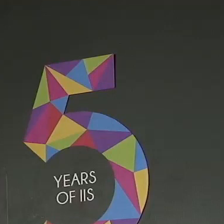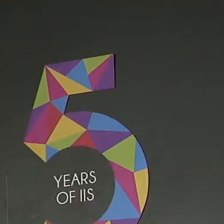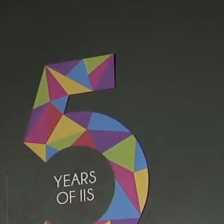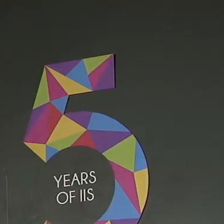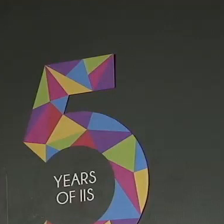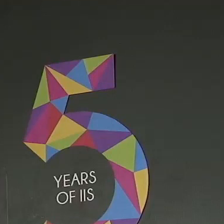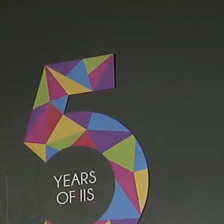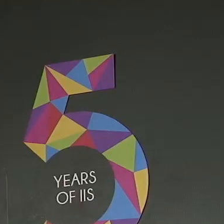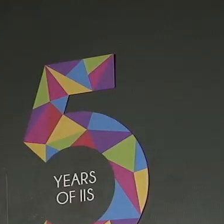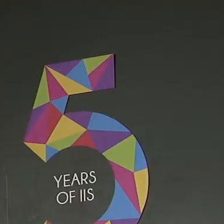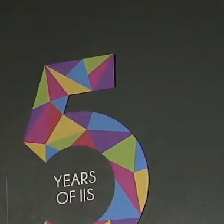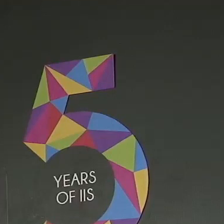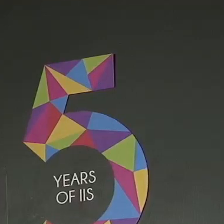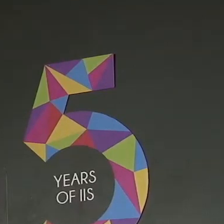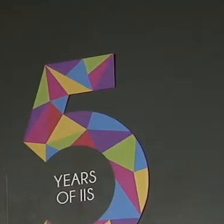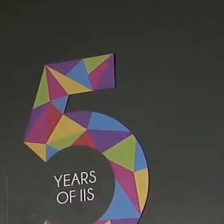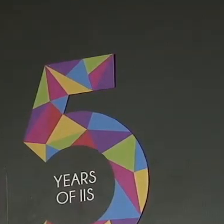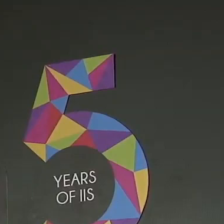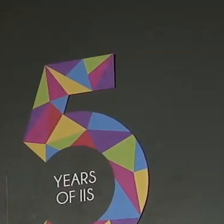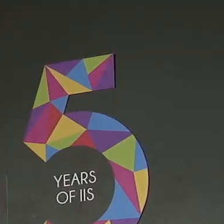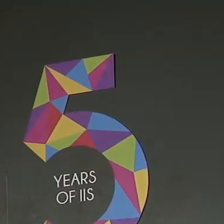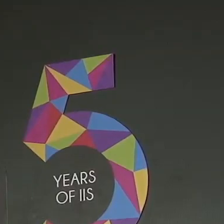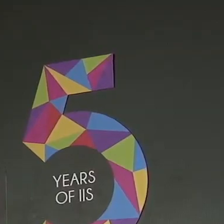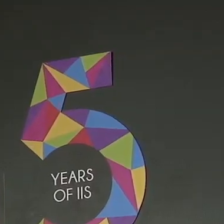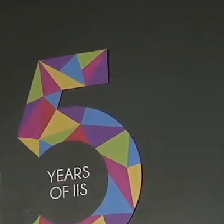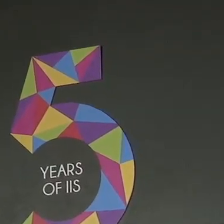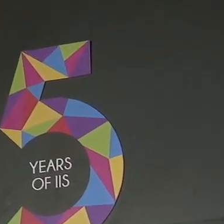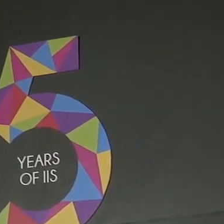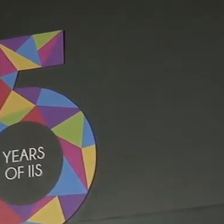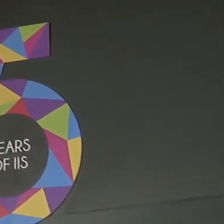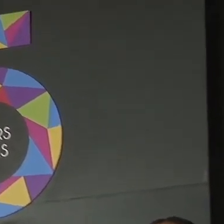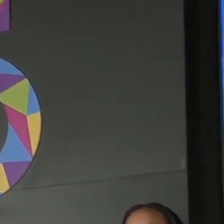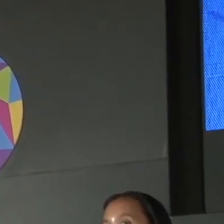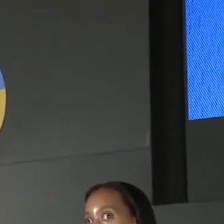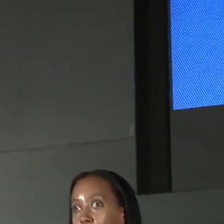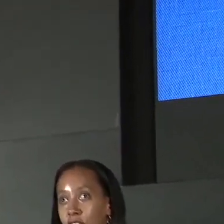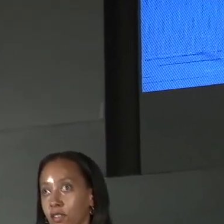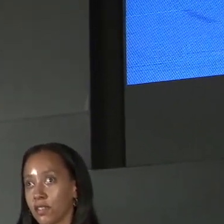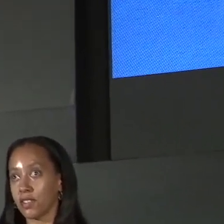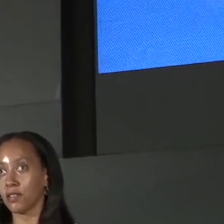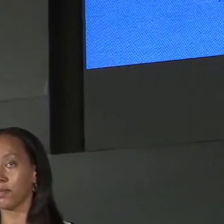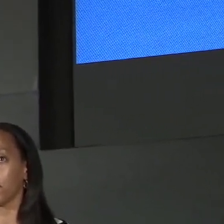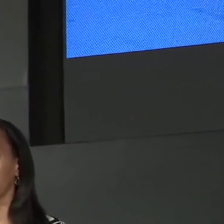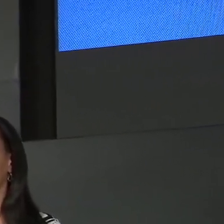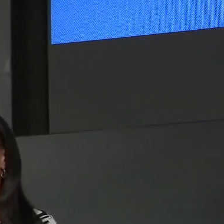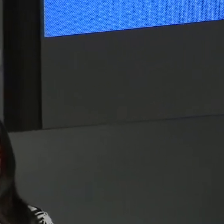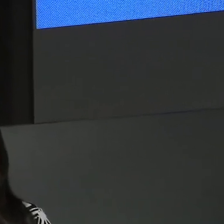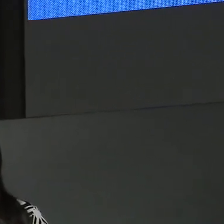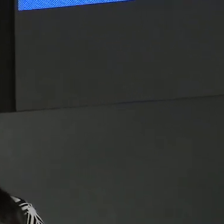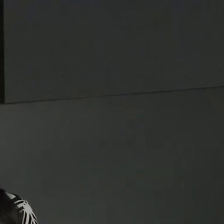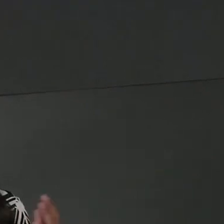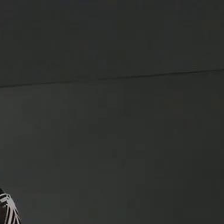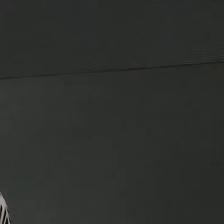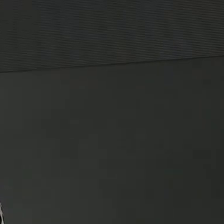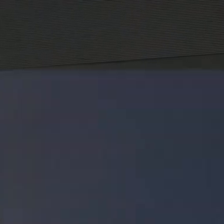my grandmother tried to take my older brother to school, they told her deafblind children can't go to school. She